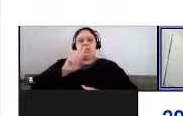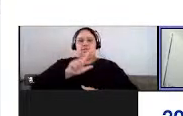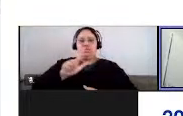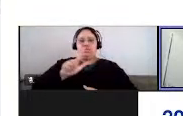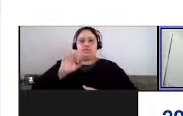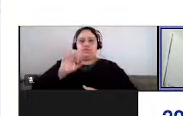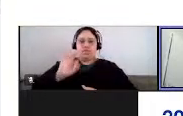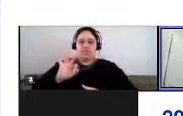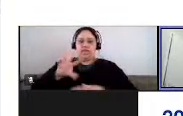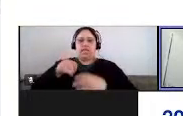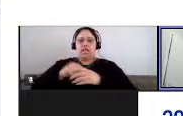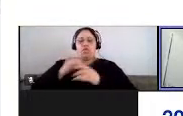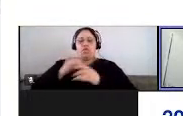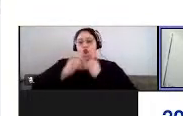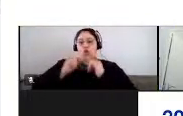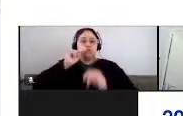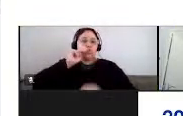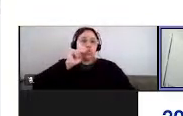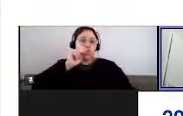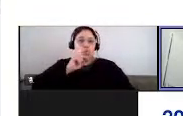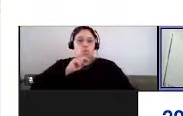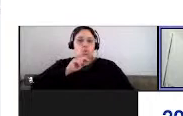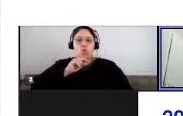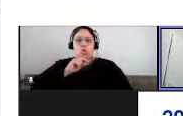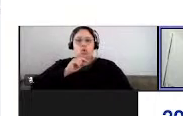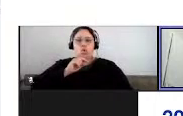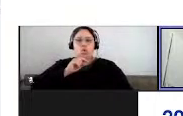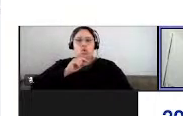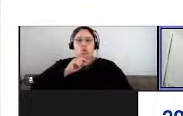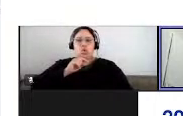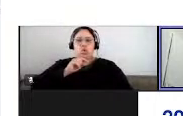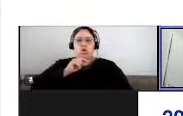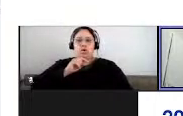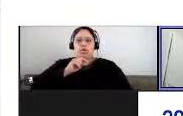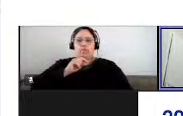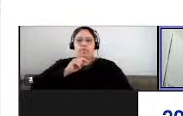51,773 in the last quarter. Spent